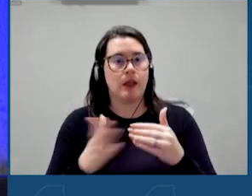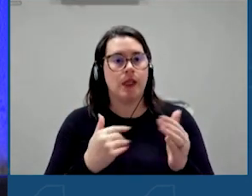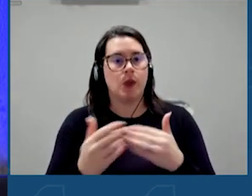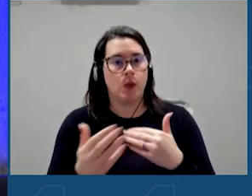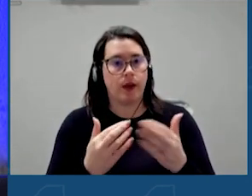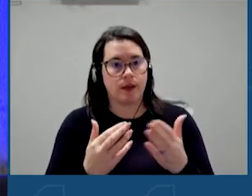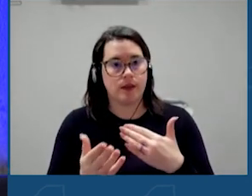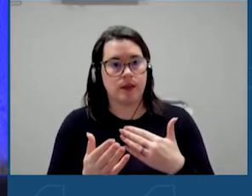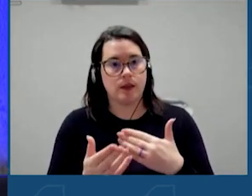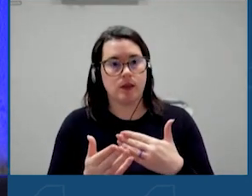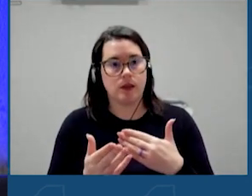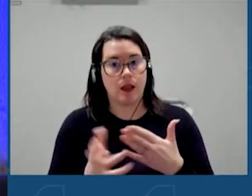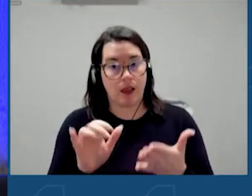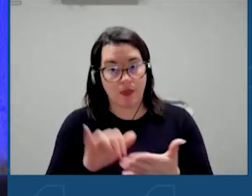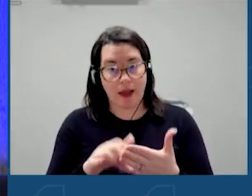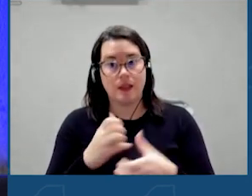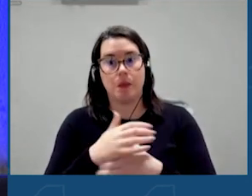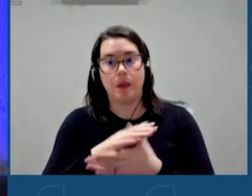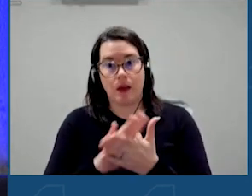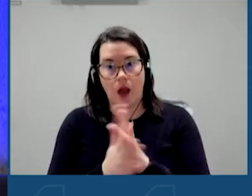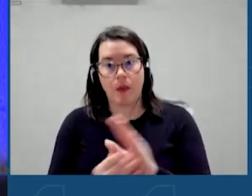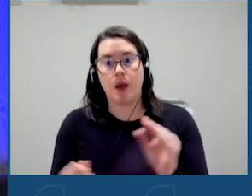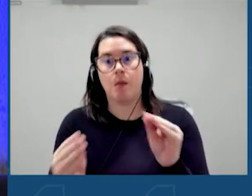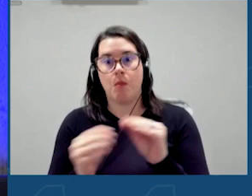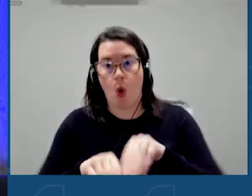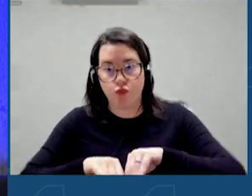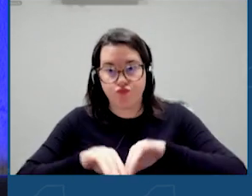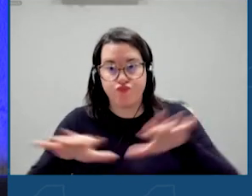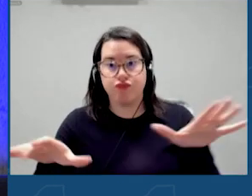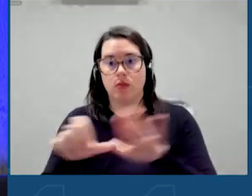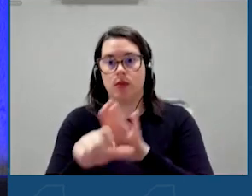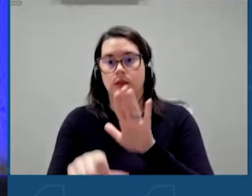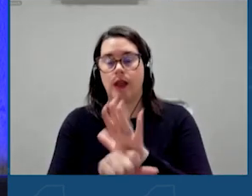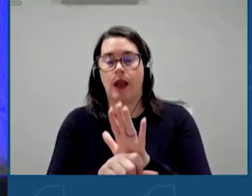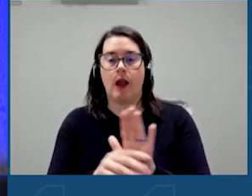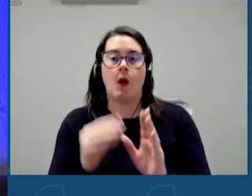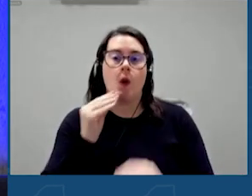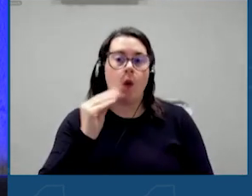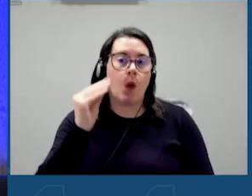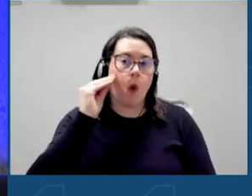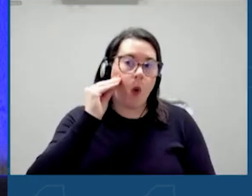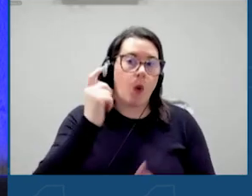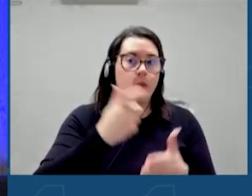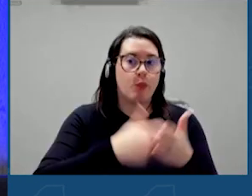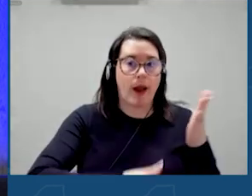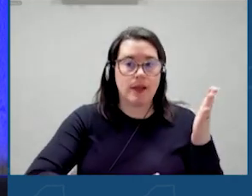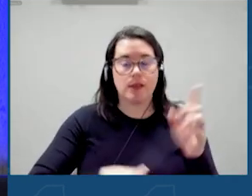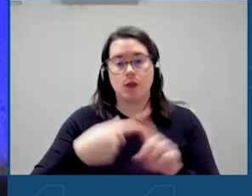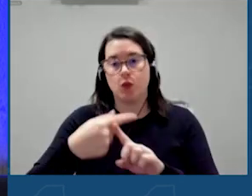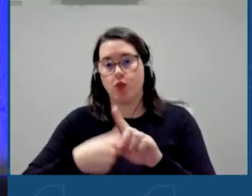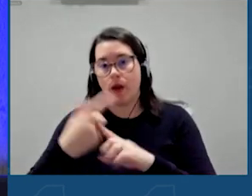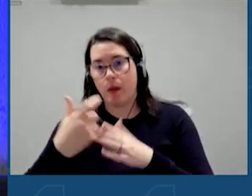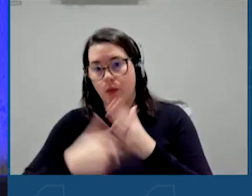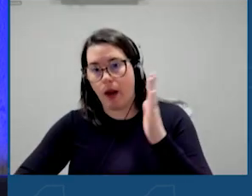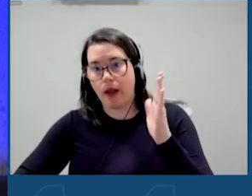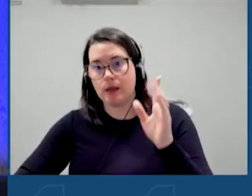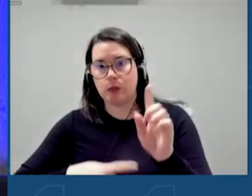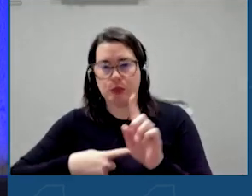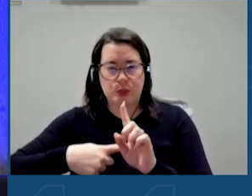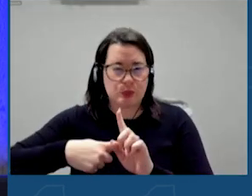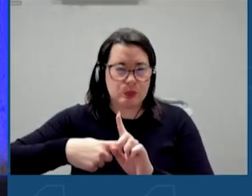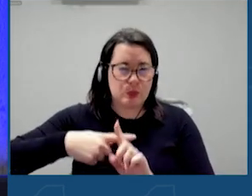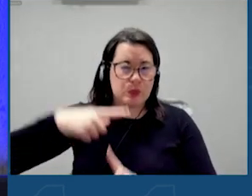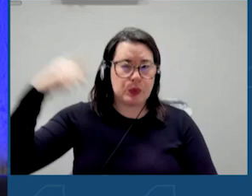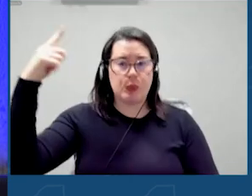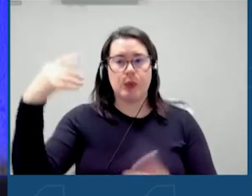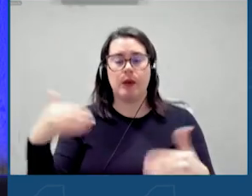manifesting itself statewide as well, with home prices and rental costs being outside the reach of what people can afford anymore. So it's not